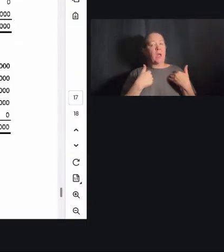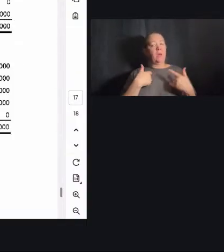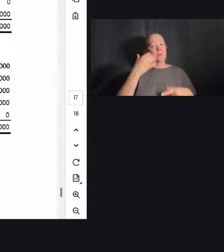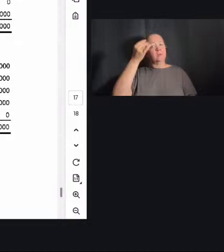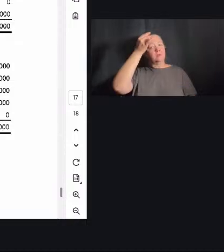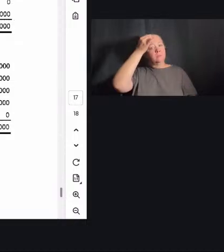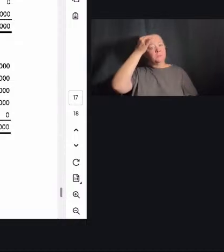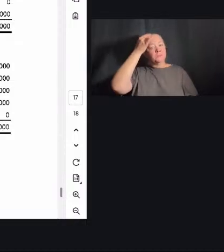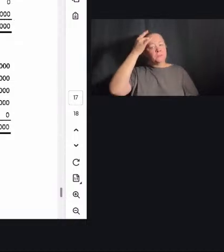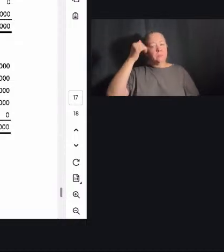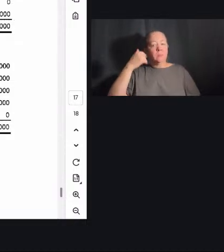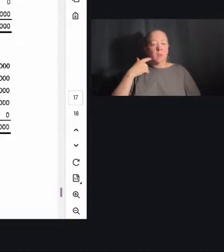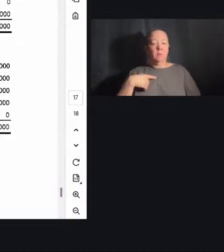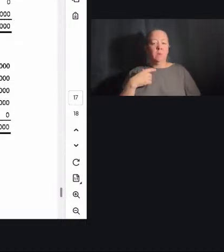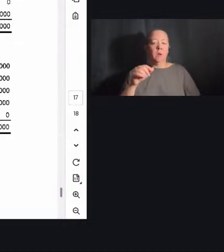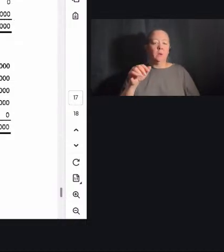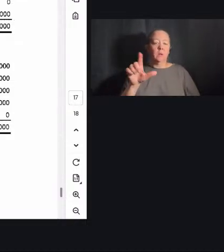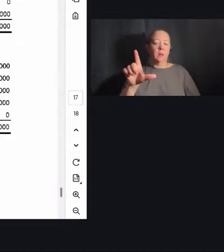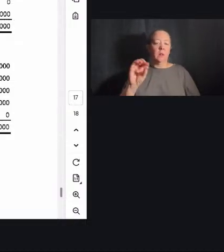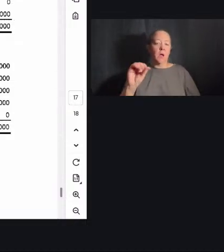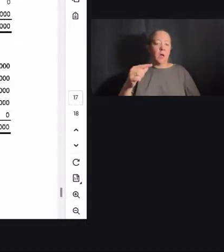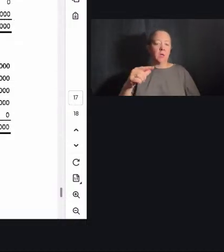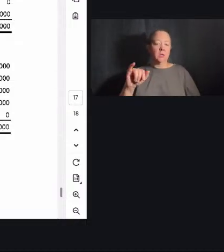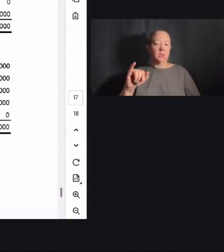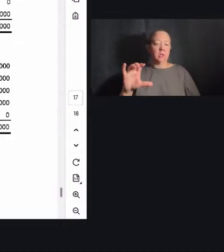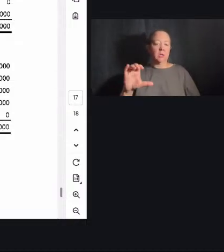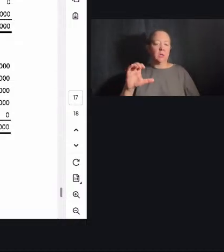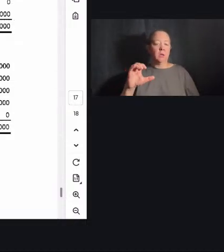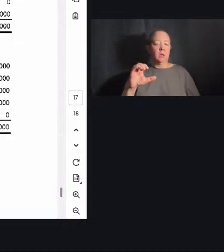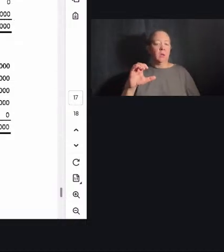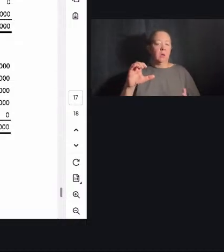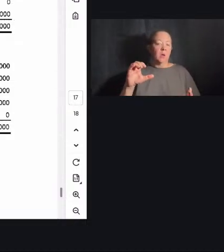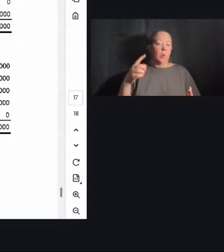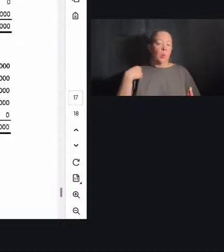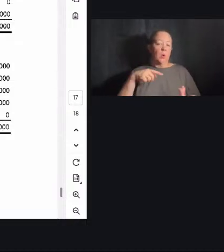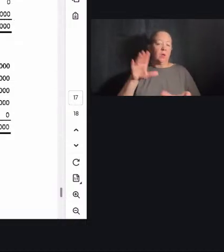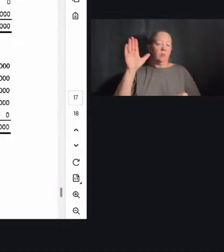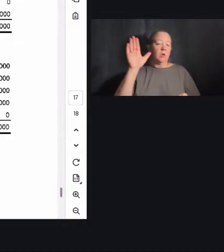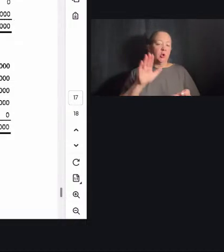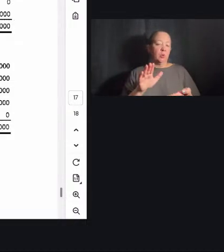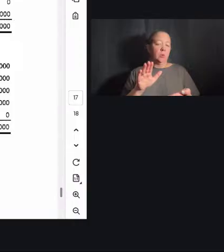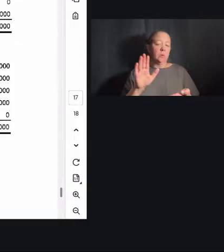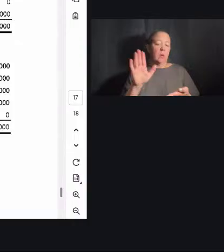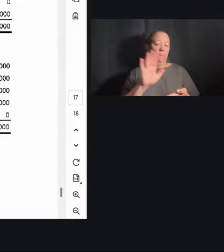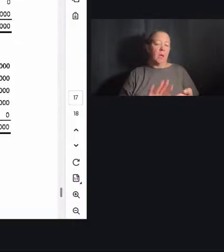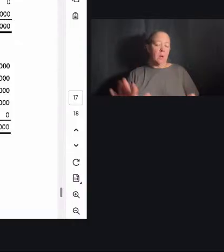220 before. So we did reduce it about 10%.